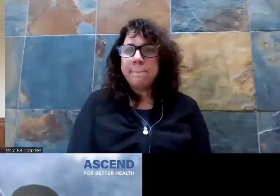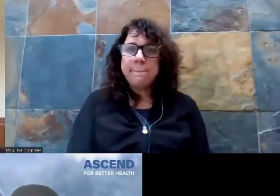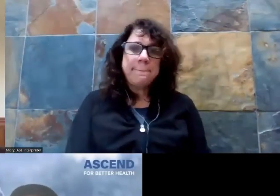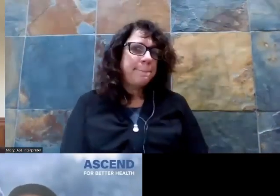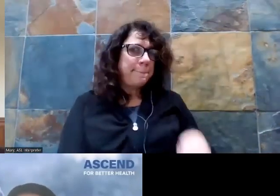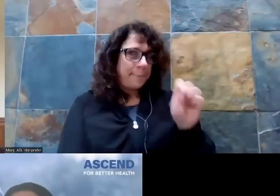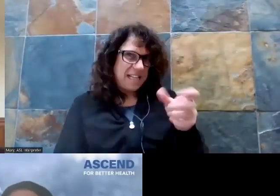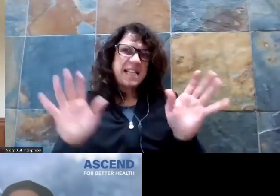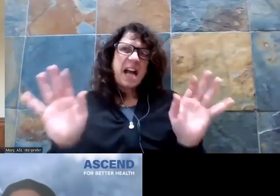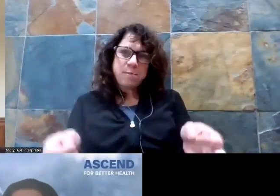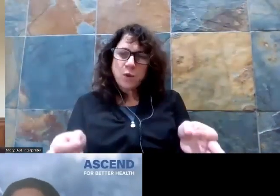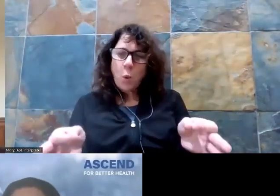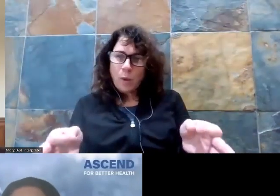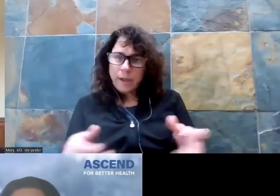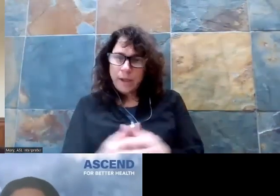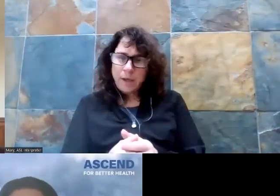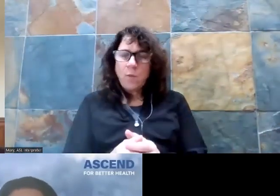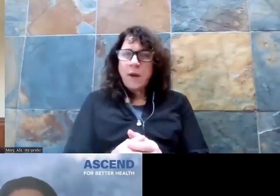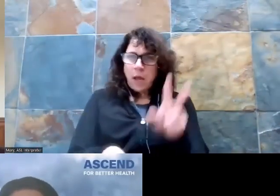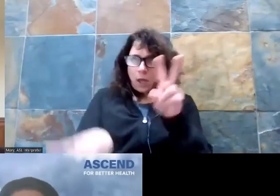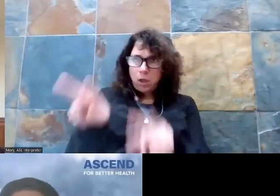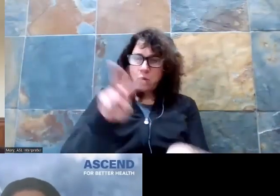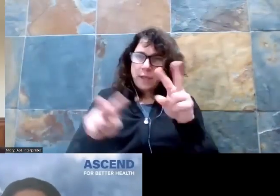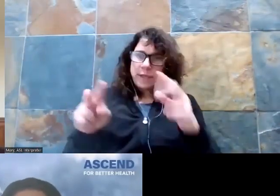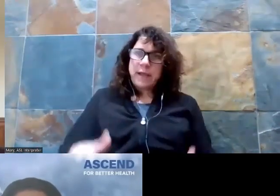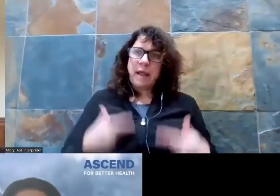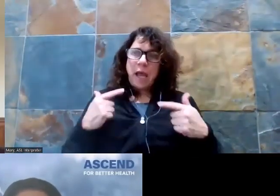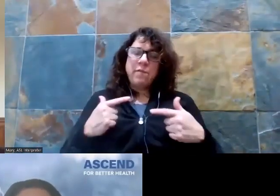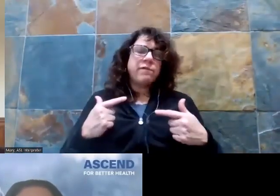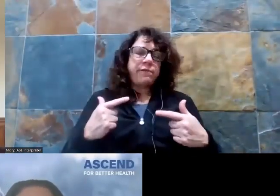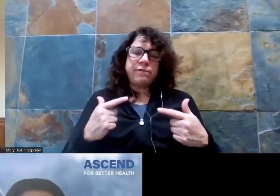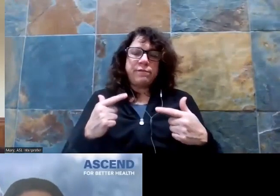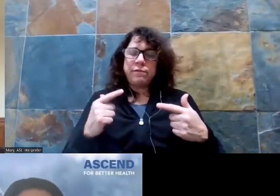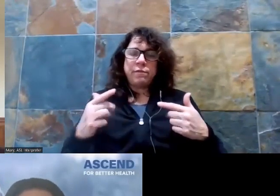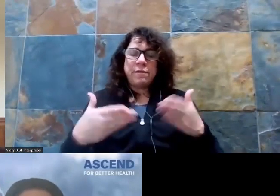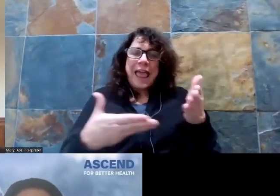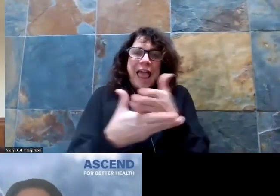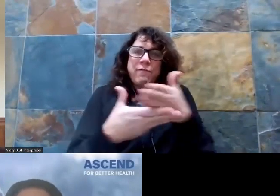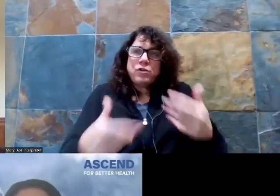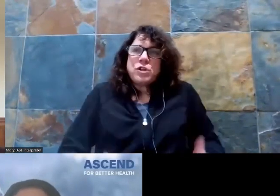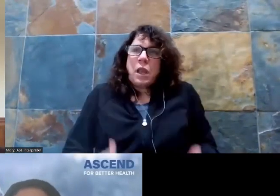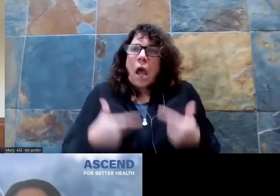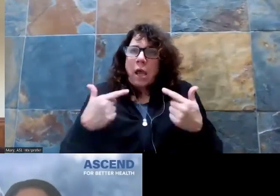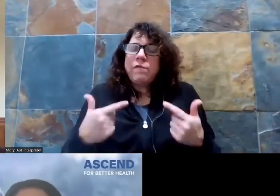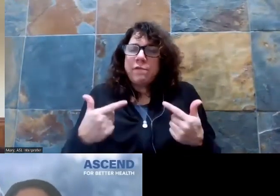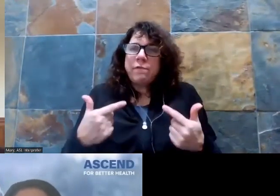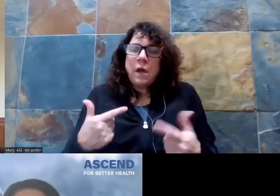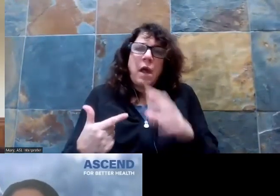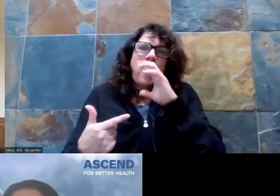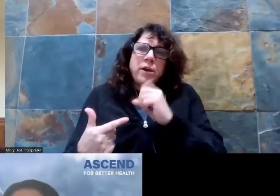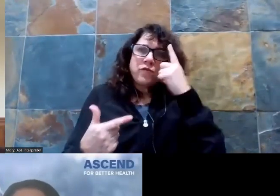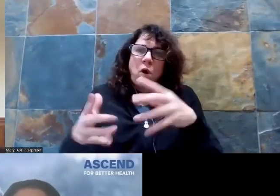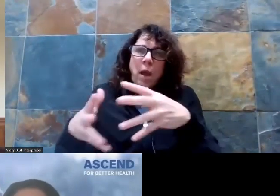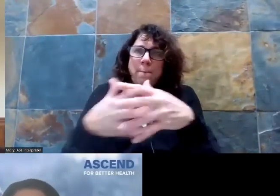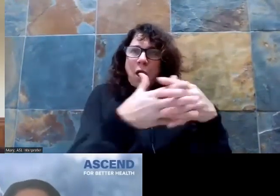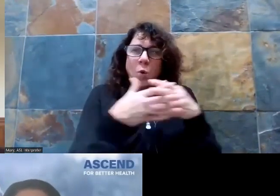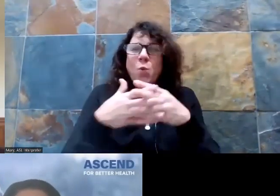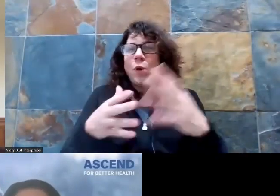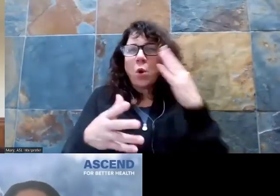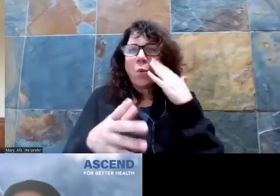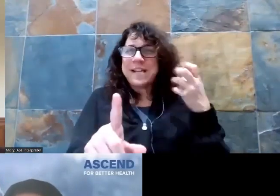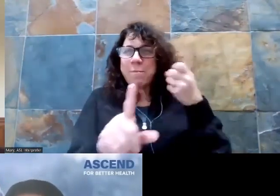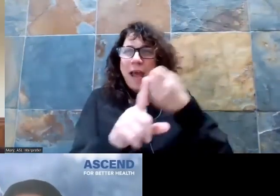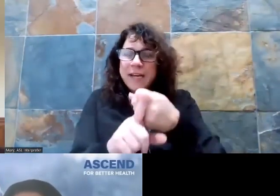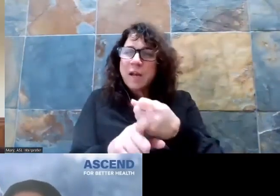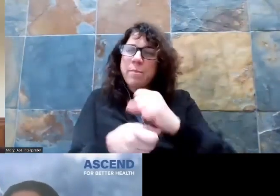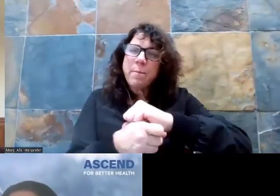Yes, absolutely. When I look at the lifespan, the average lifespan for, you know, America, we know it's been impacted by